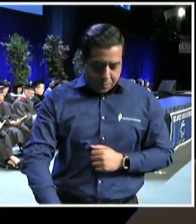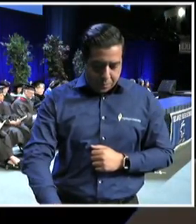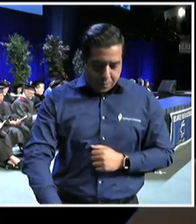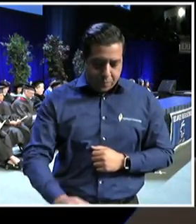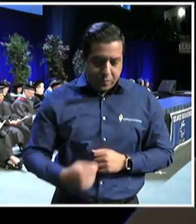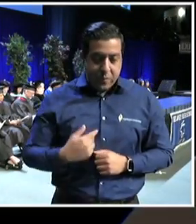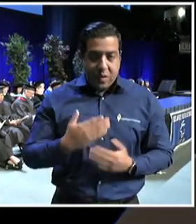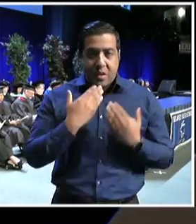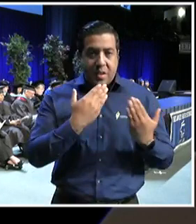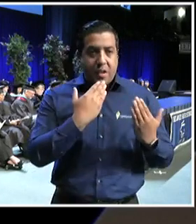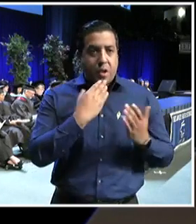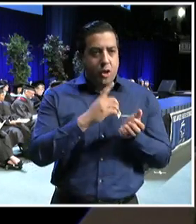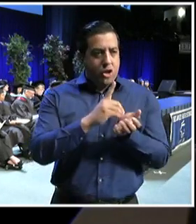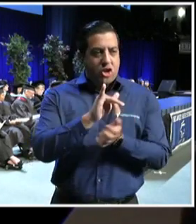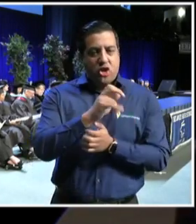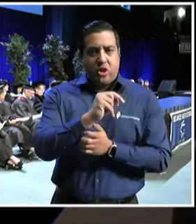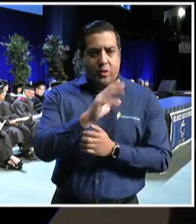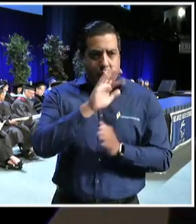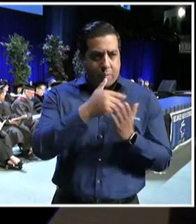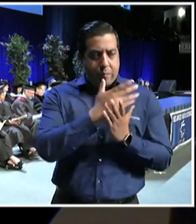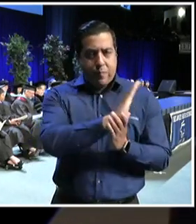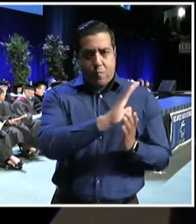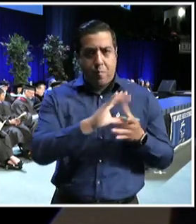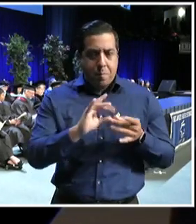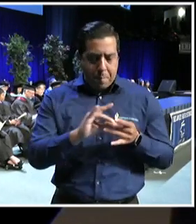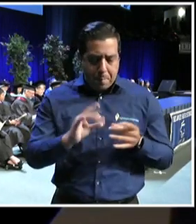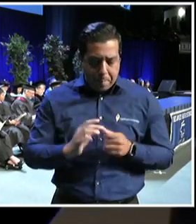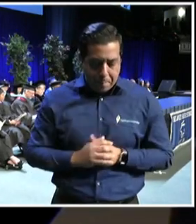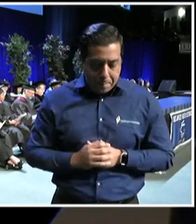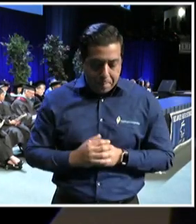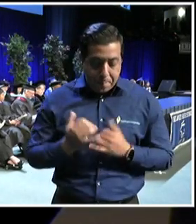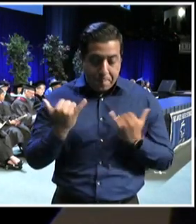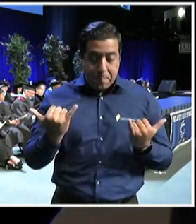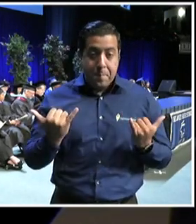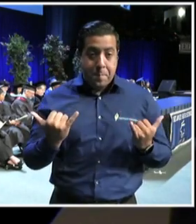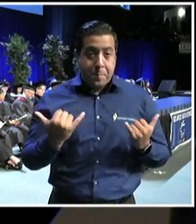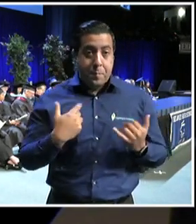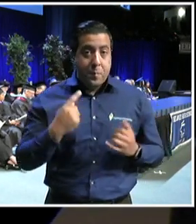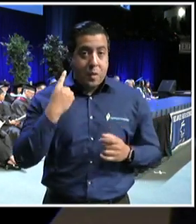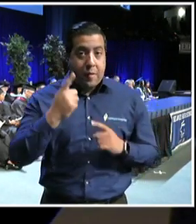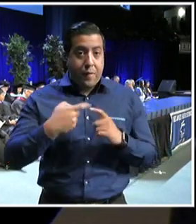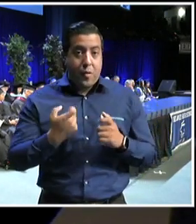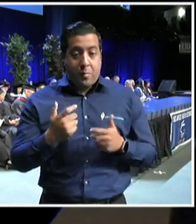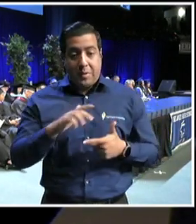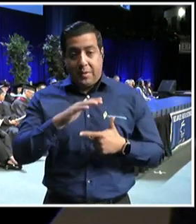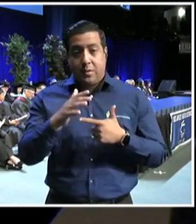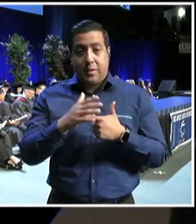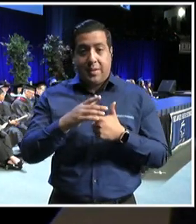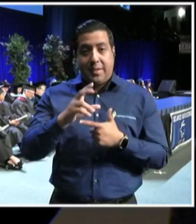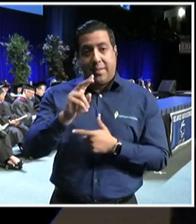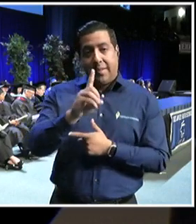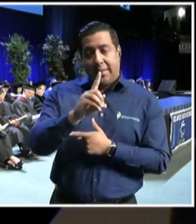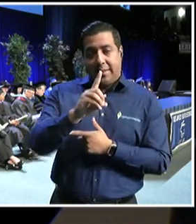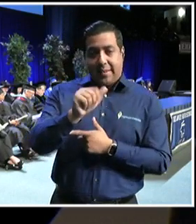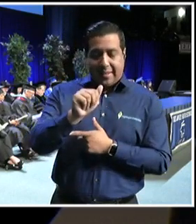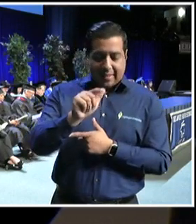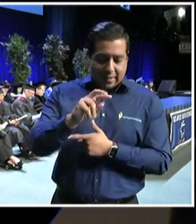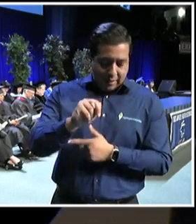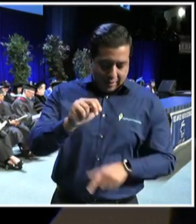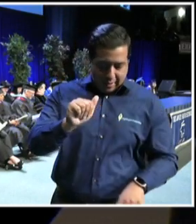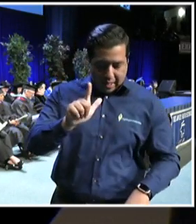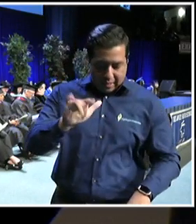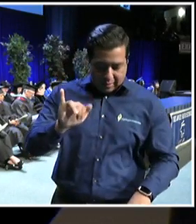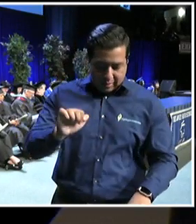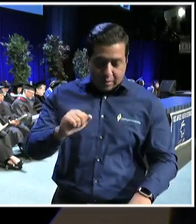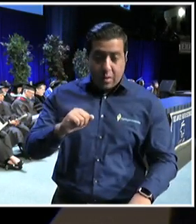Thank you, Dr. Jensen, for your remarks. And now we'll hear from our salutatorian, Ms. Nellie Canales. Nellie